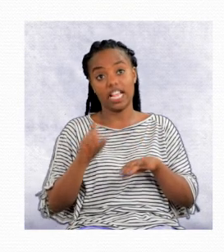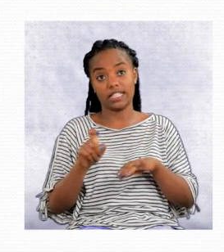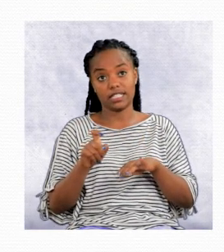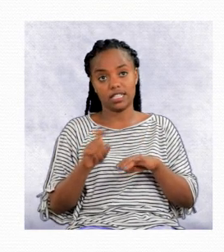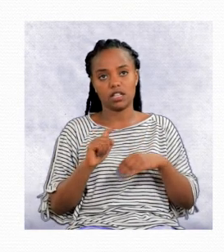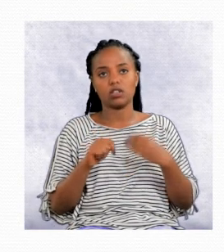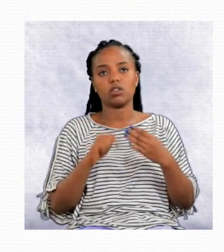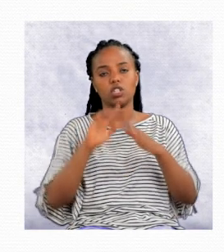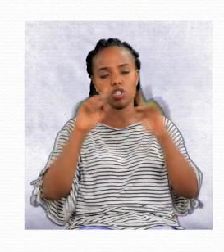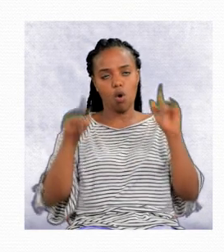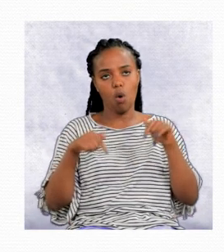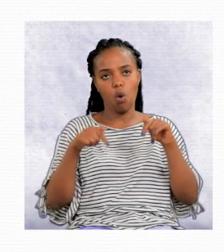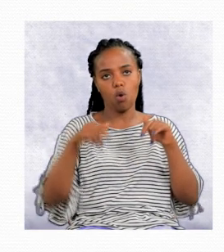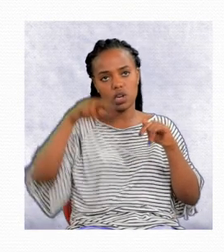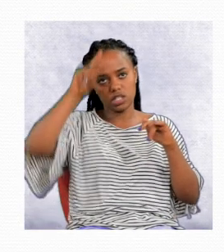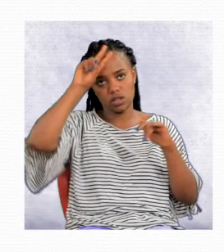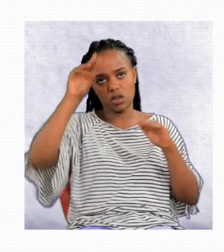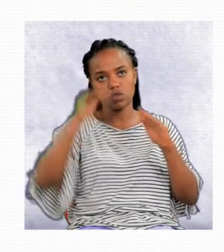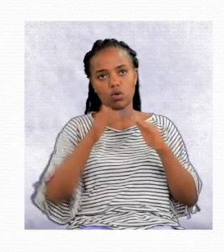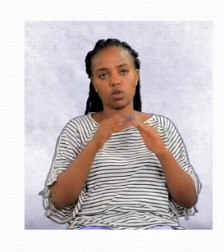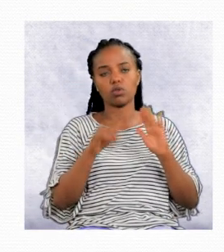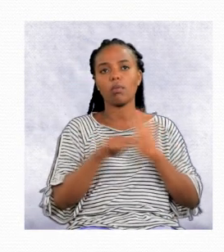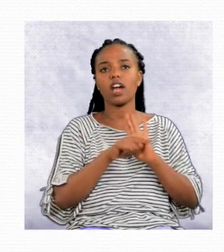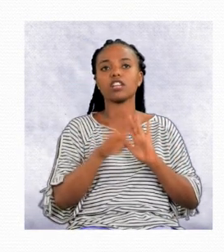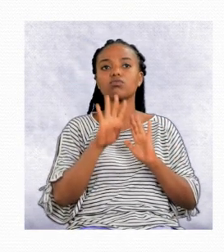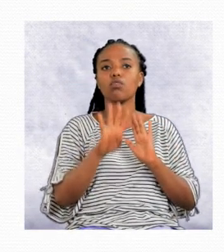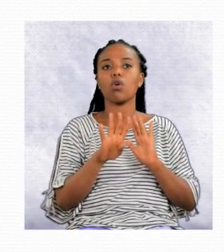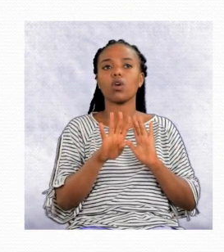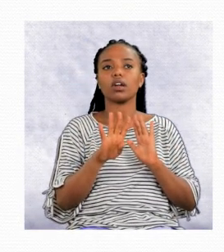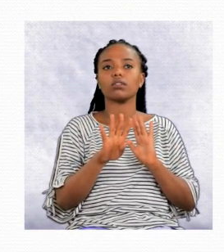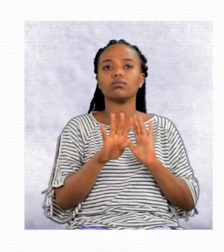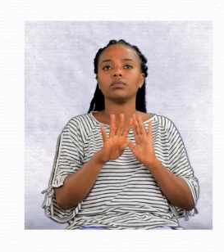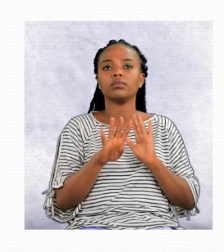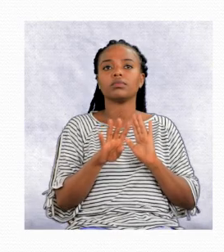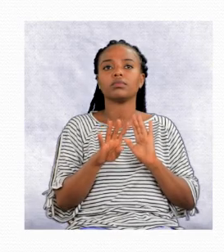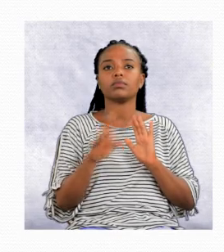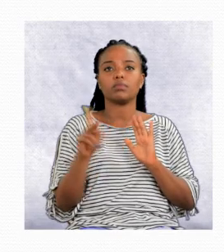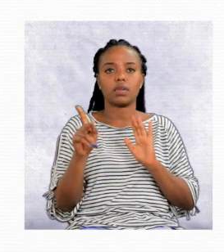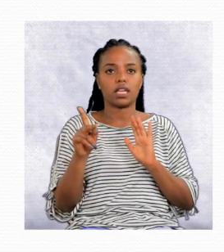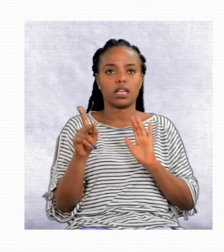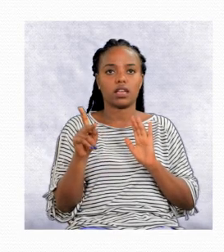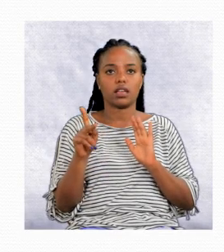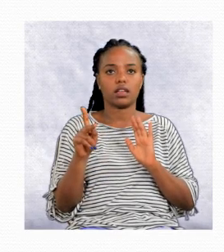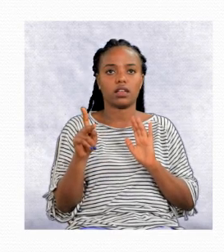the whole squared, this is equal to minus 4 minus 4p